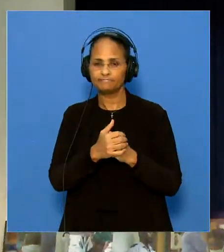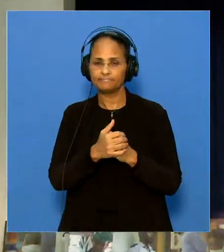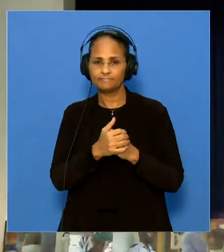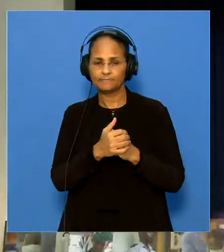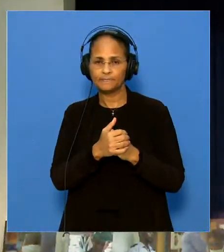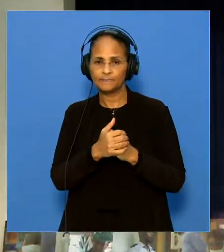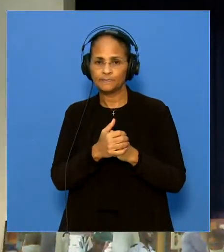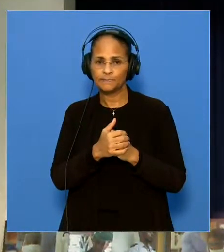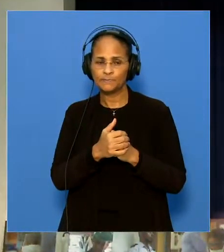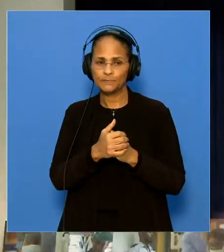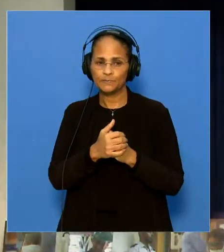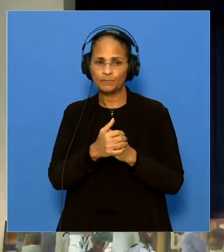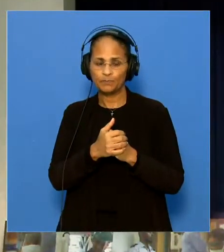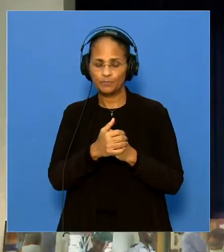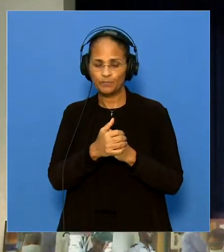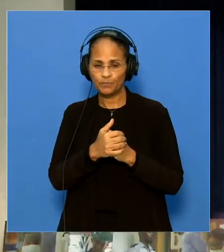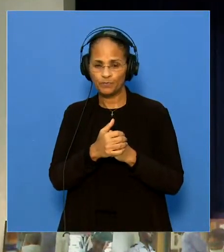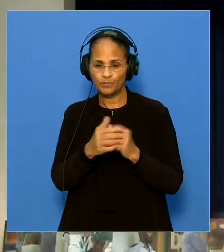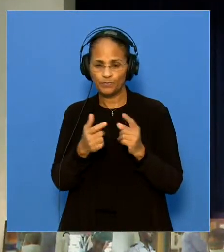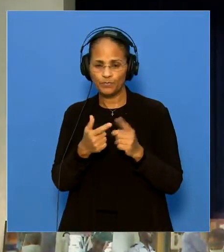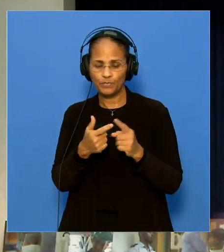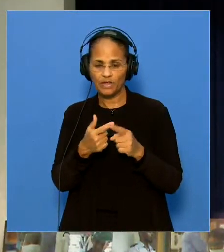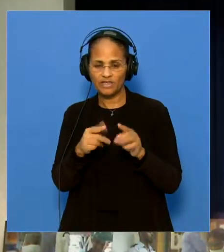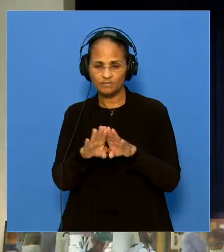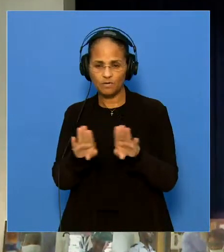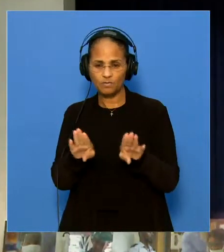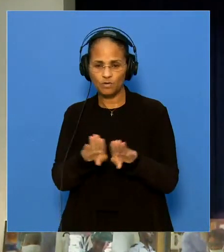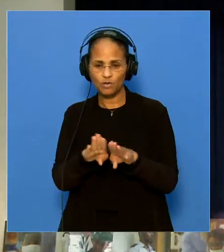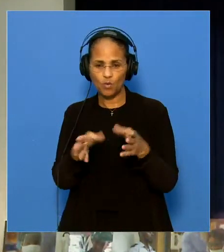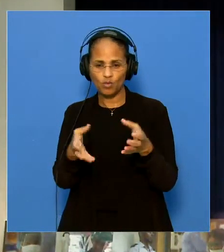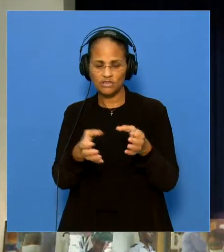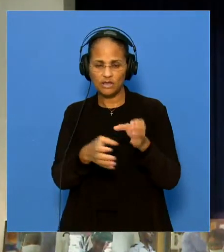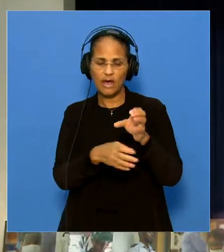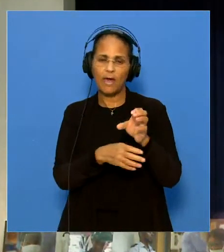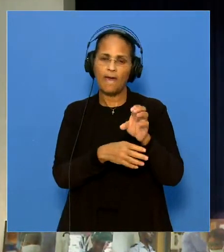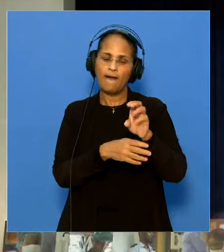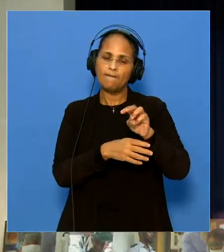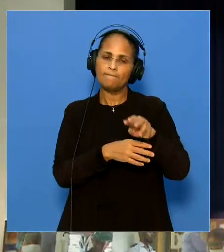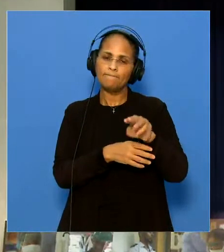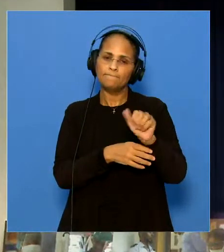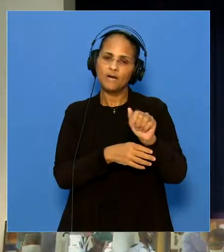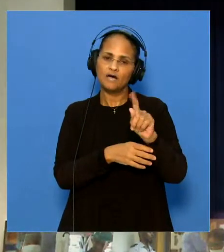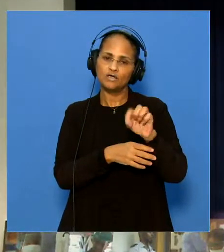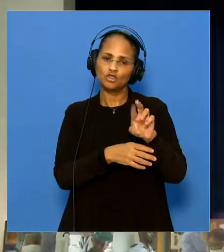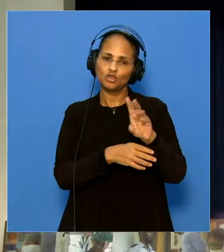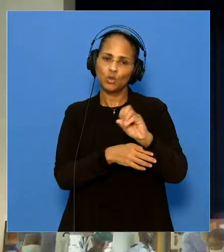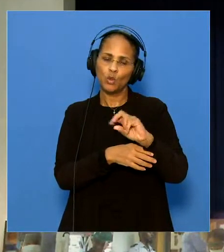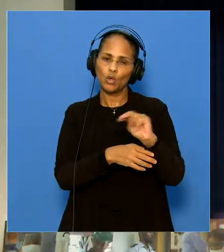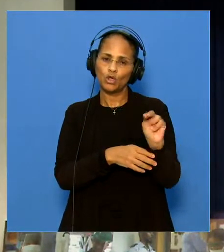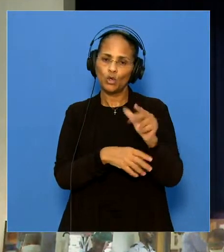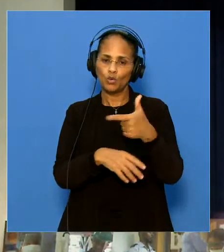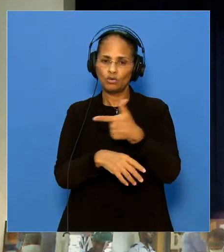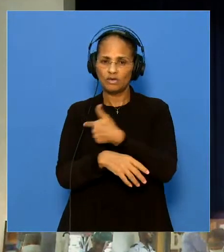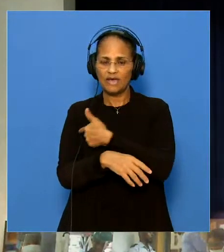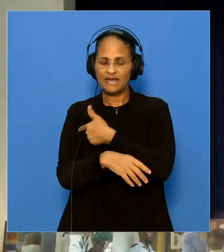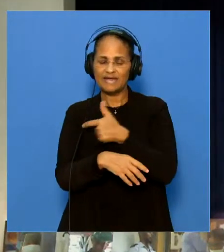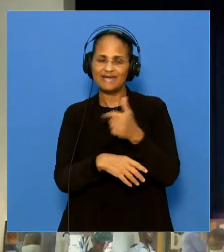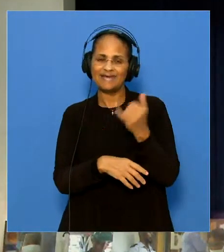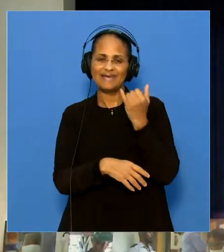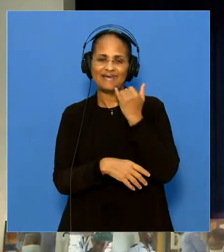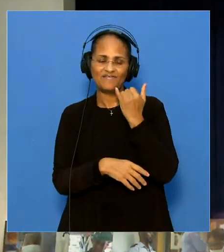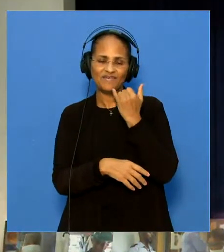Okay. Is Bermuda looking to get the Moderna vaccine now it is FDA approved?